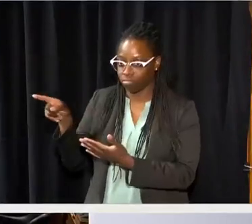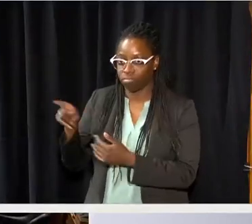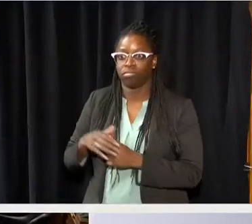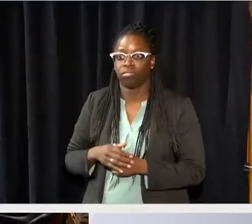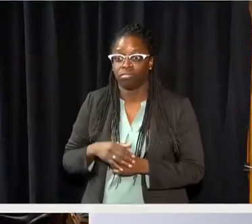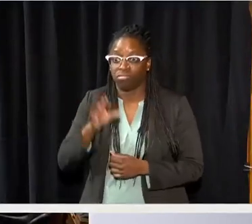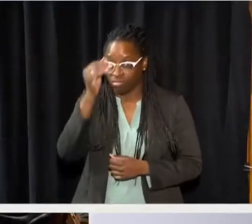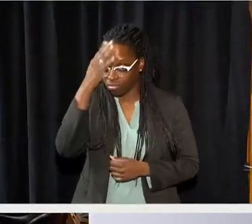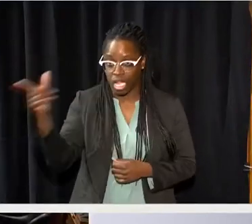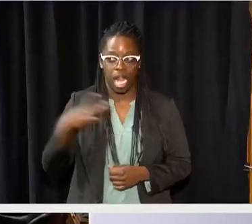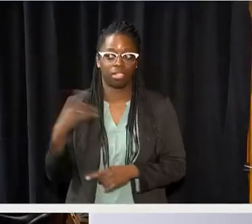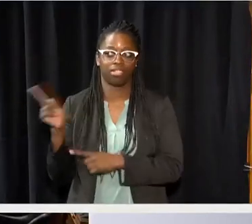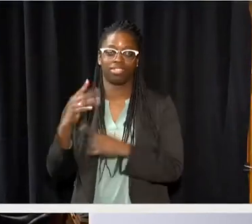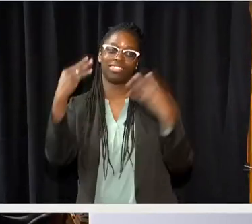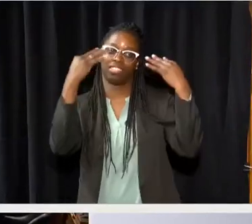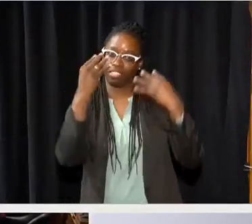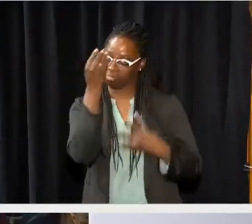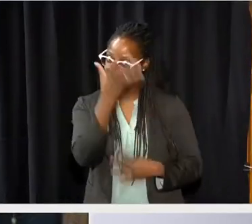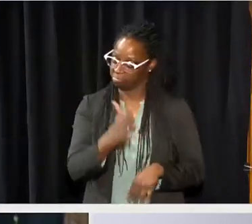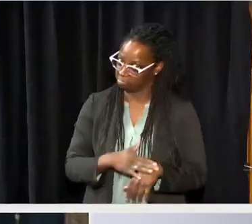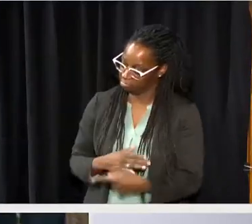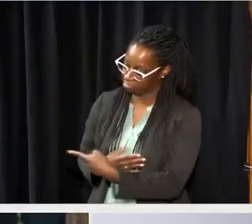He loves the attention.